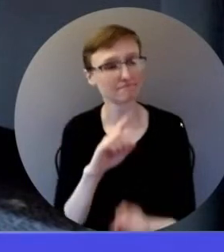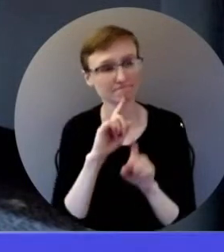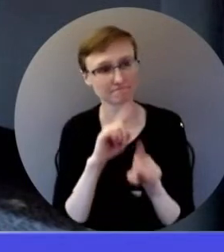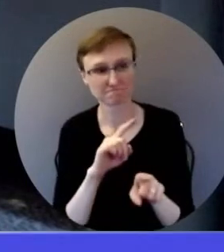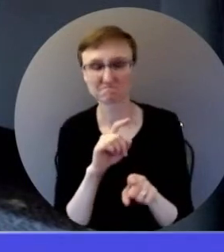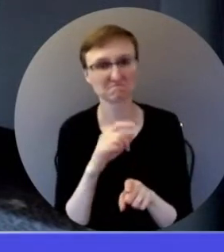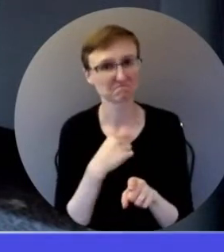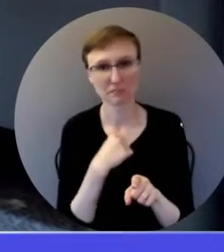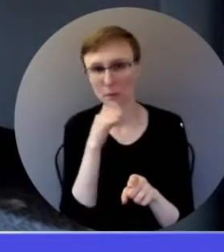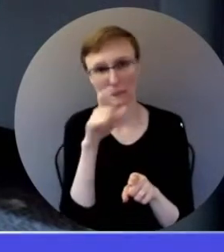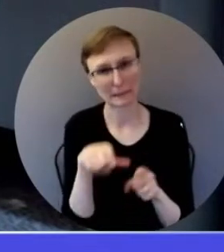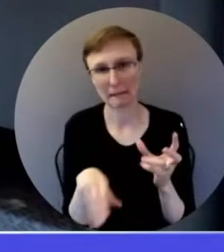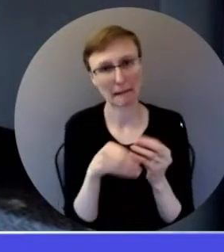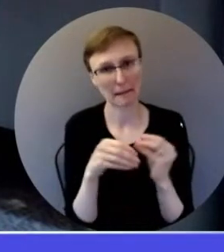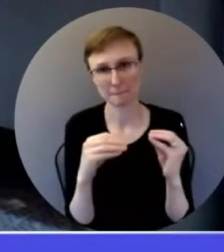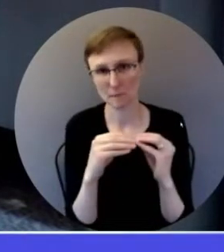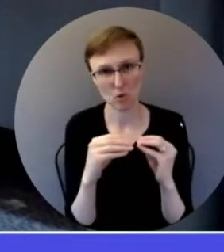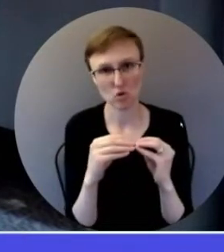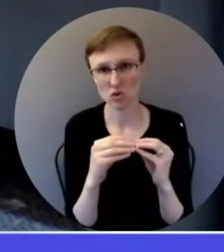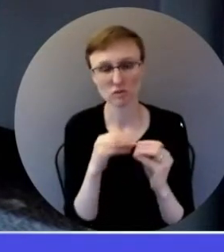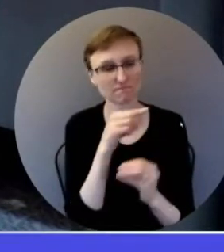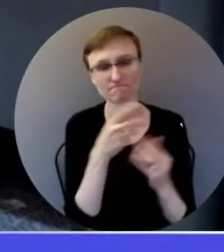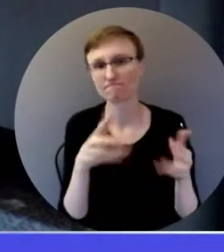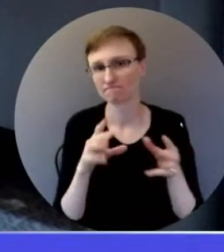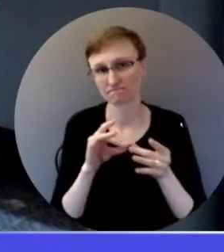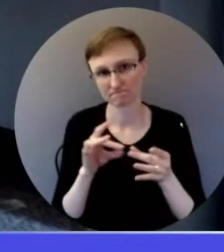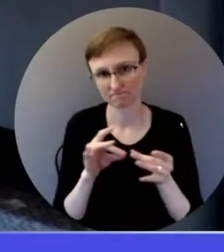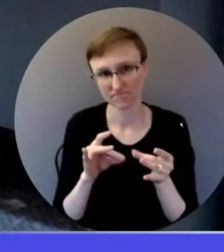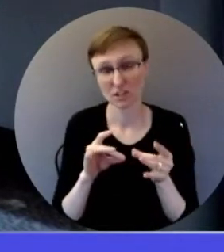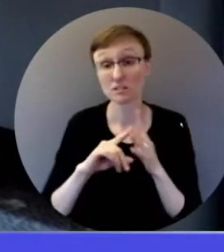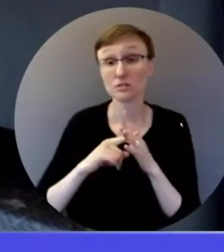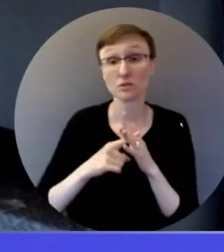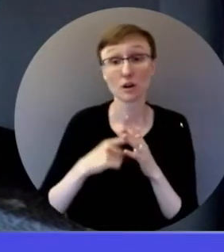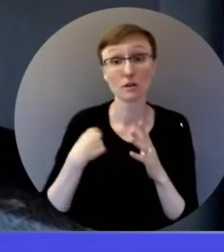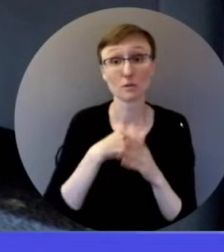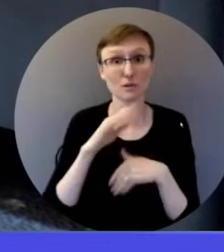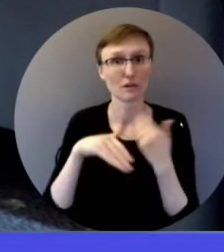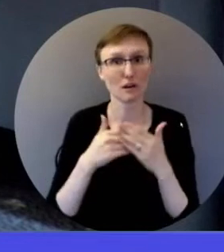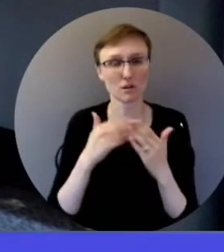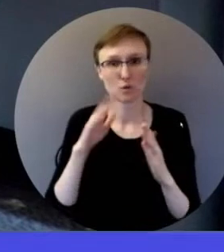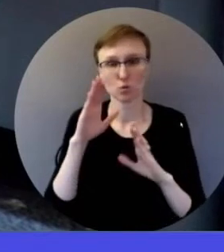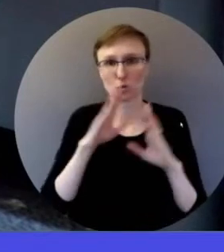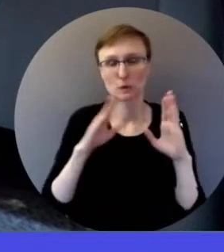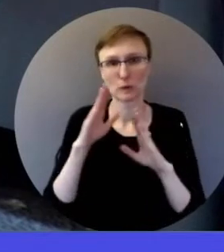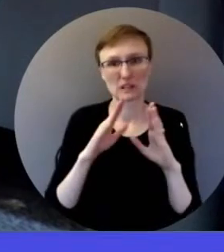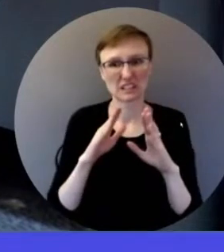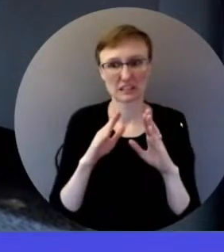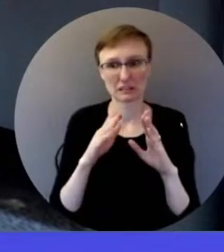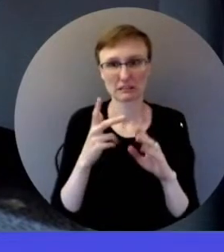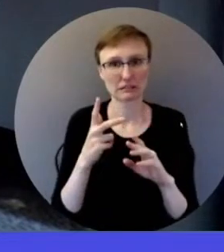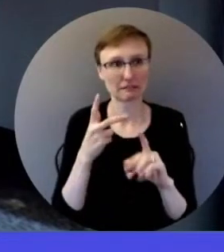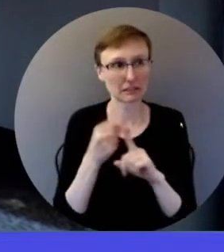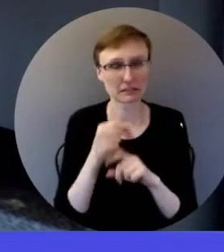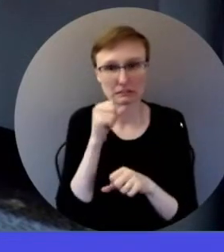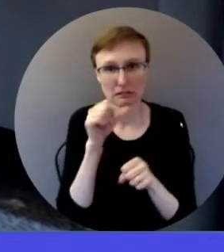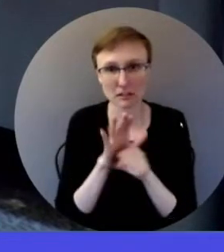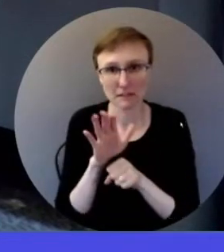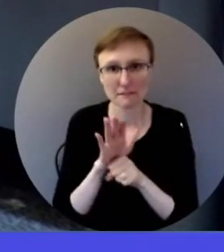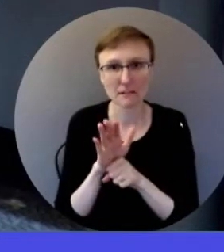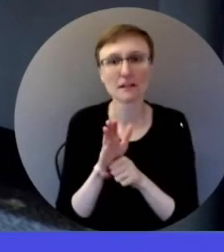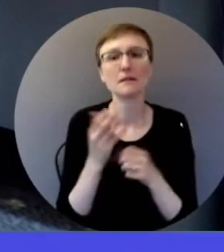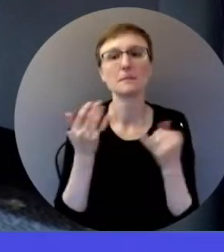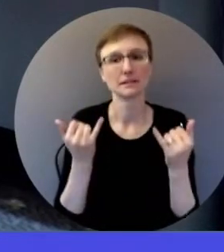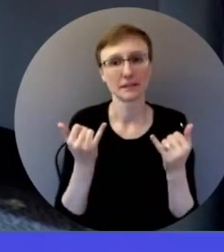at the beginning we were all worried about not having enough vaccine, and the demand was there. We have vaccine. There is a lot of